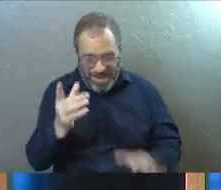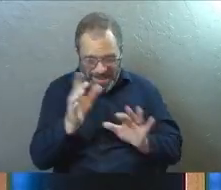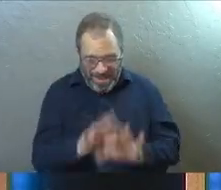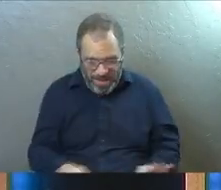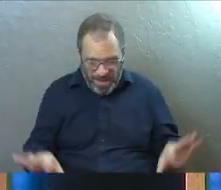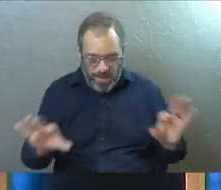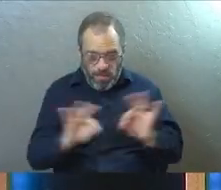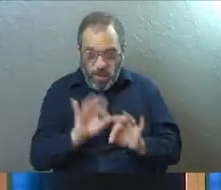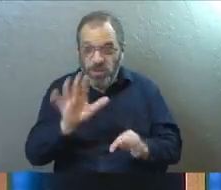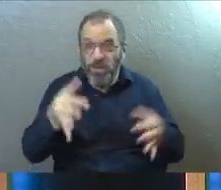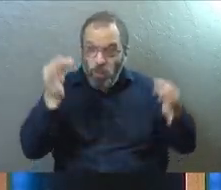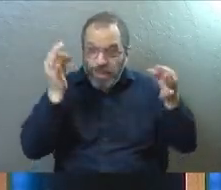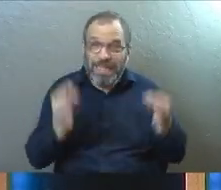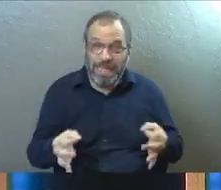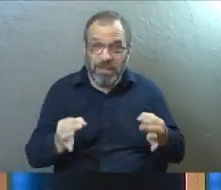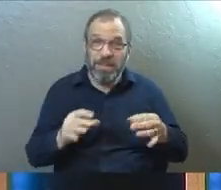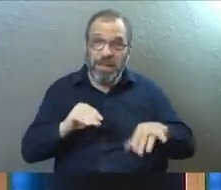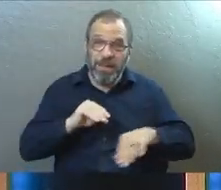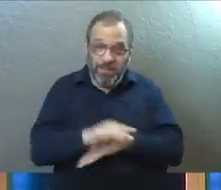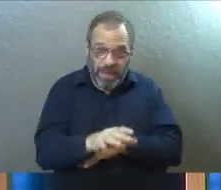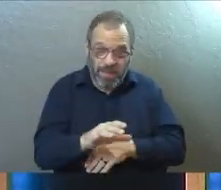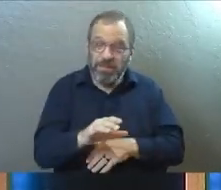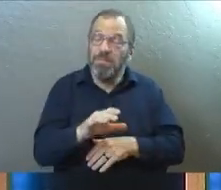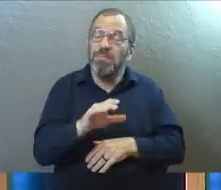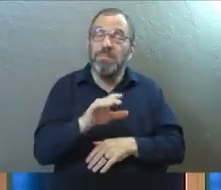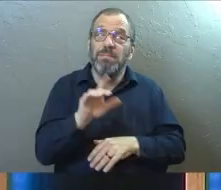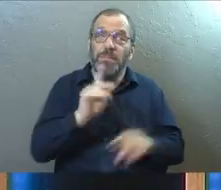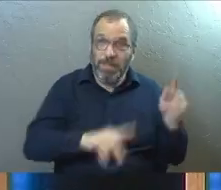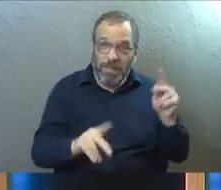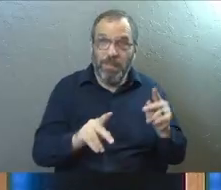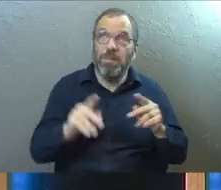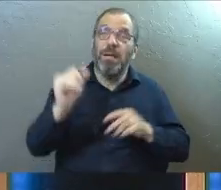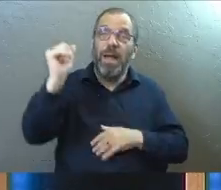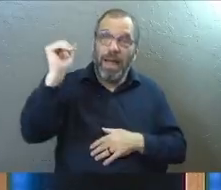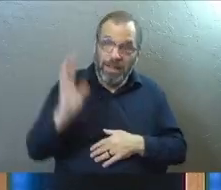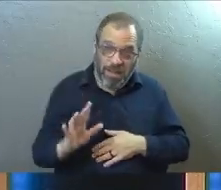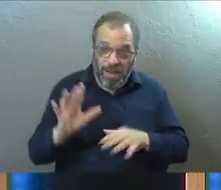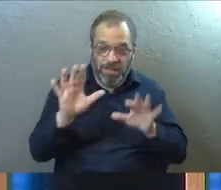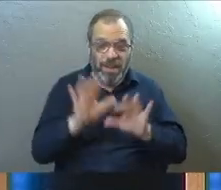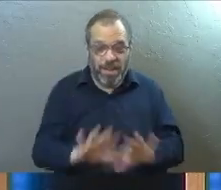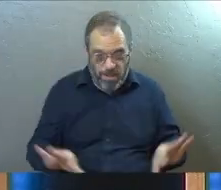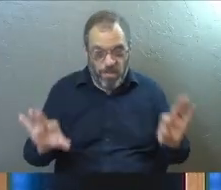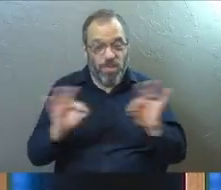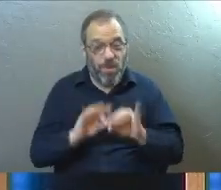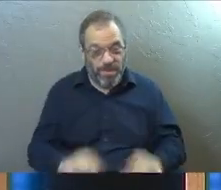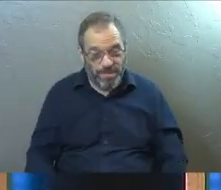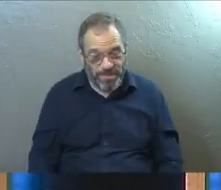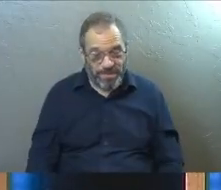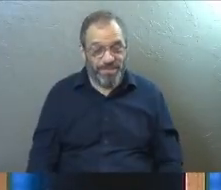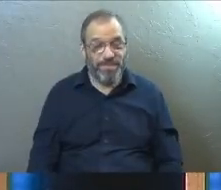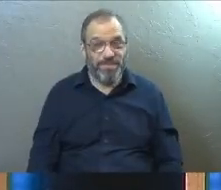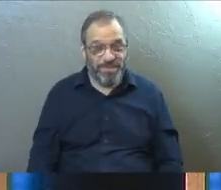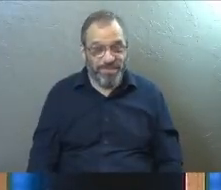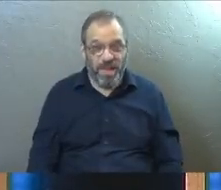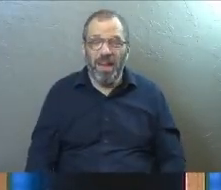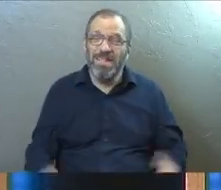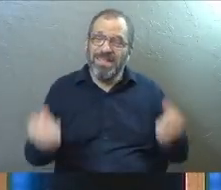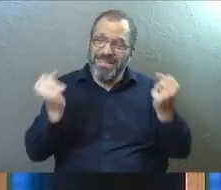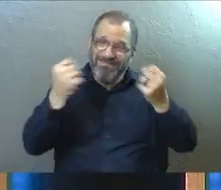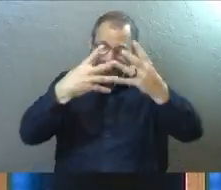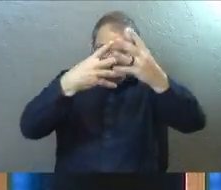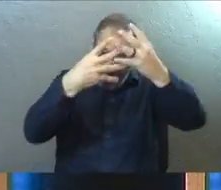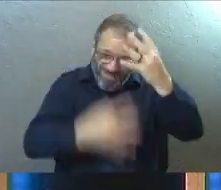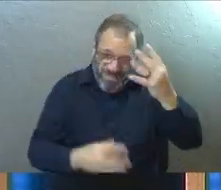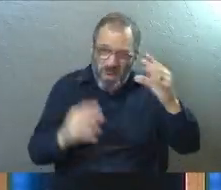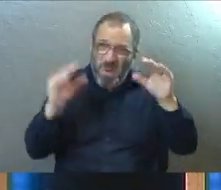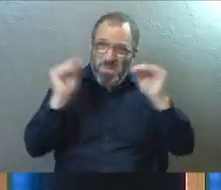the impact of the choices we make today as followers of Jesus, because they are significant and they are important. And there is so much more